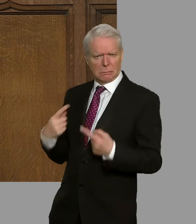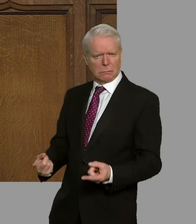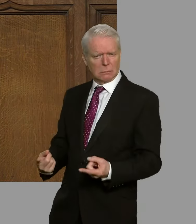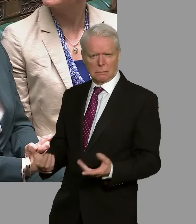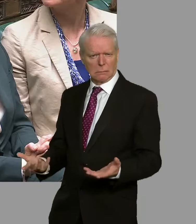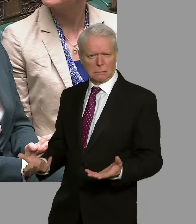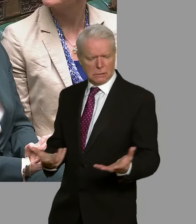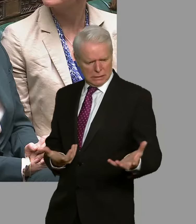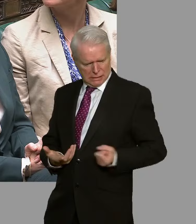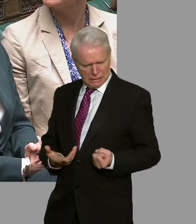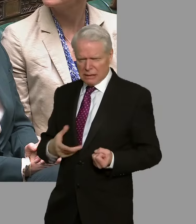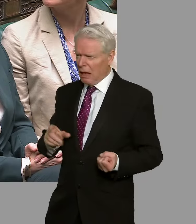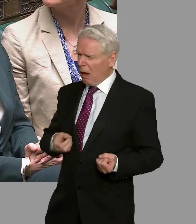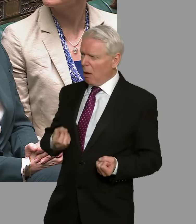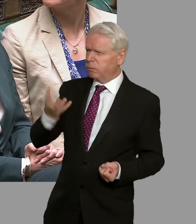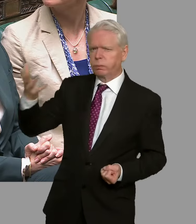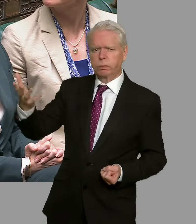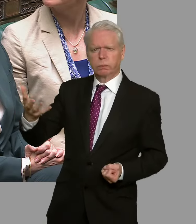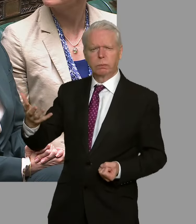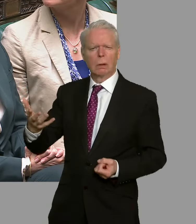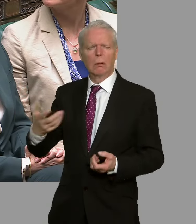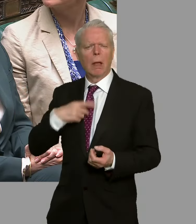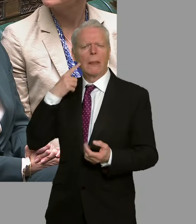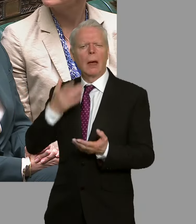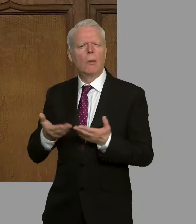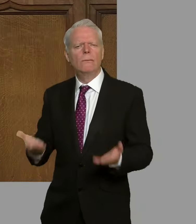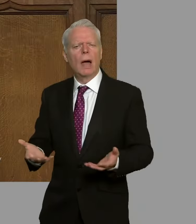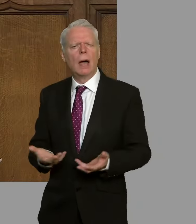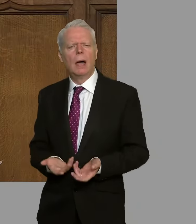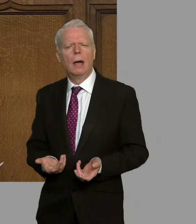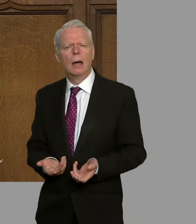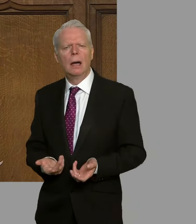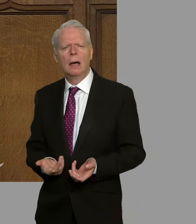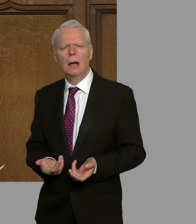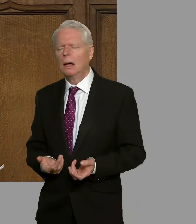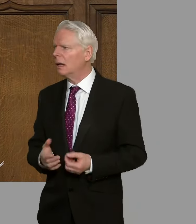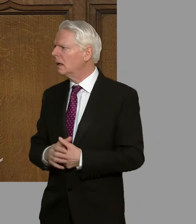£2,495 a year. For a Band H property, the difference between those two areas is